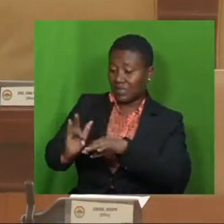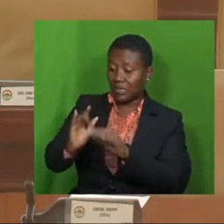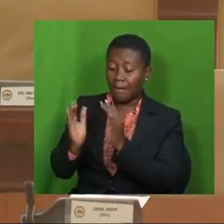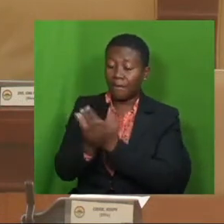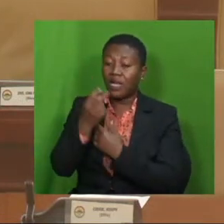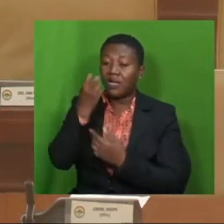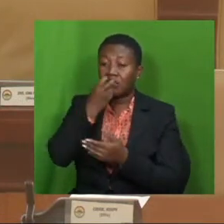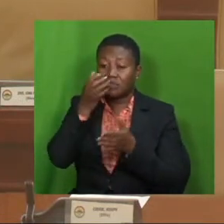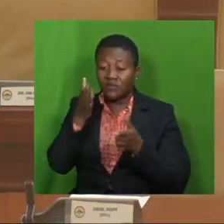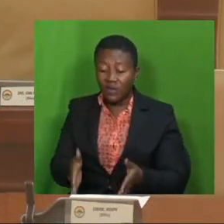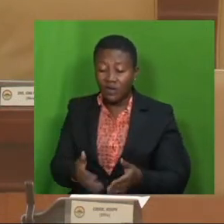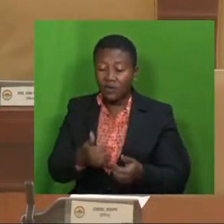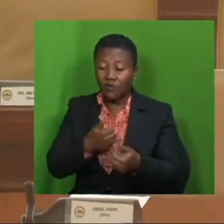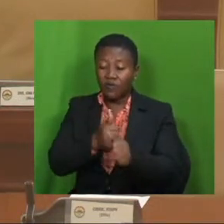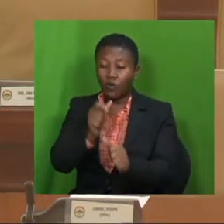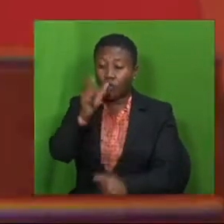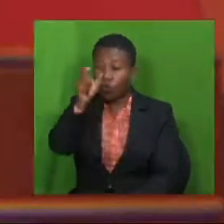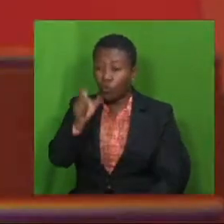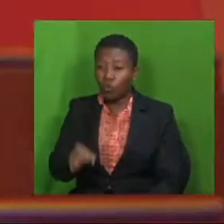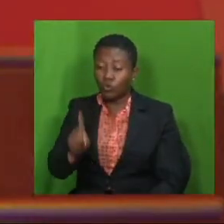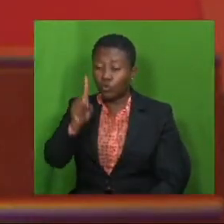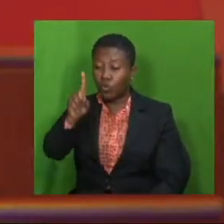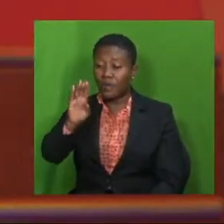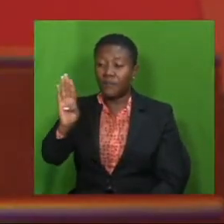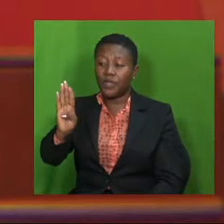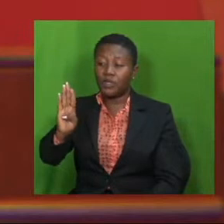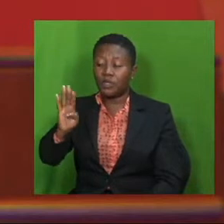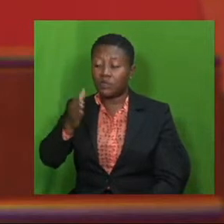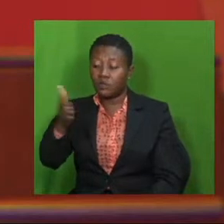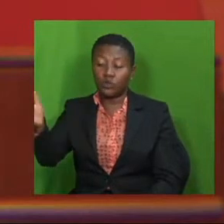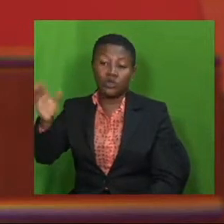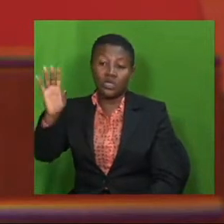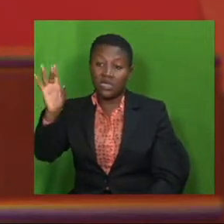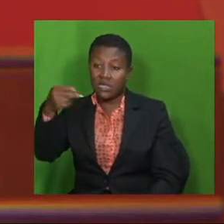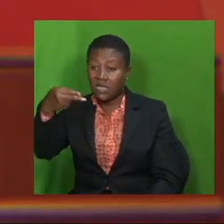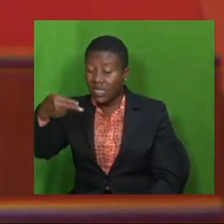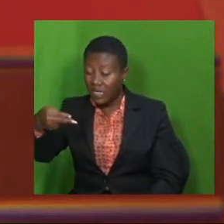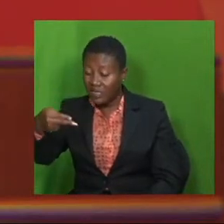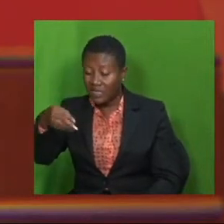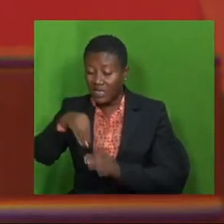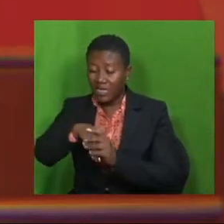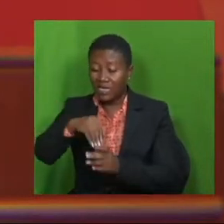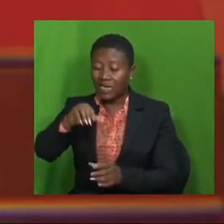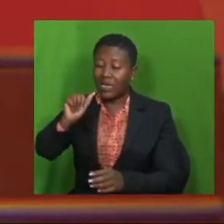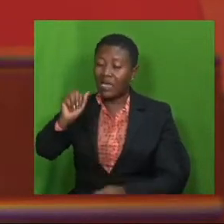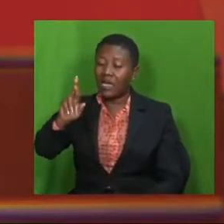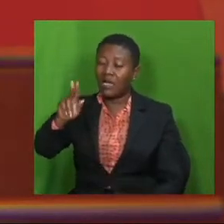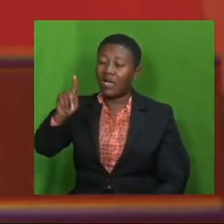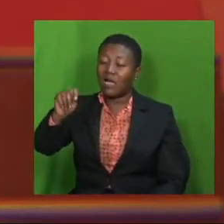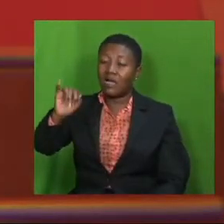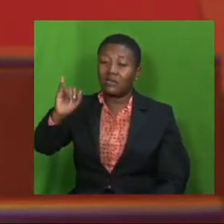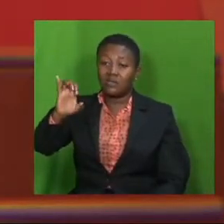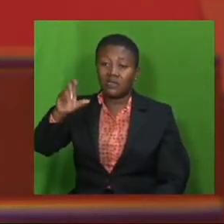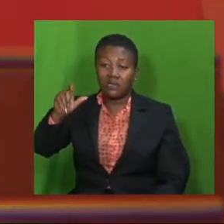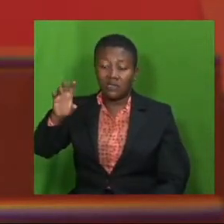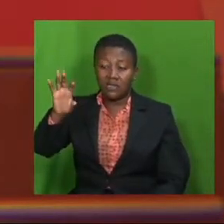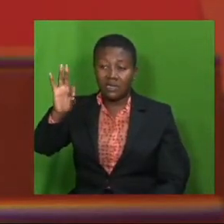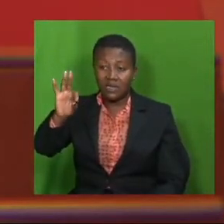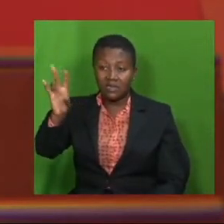under Clause 1B to H of Article 97 of the